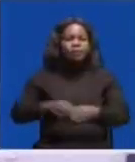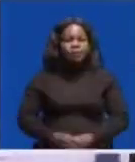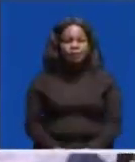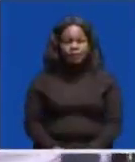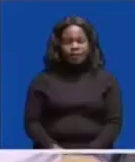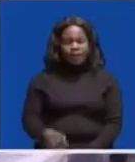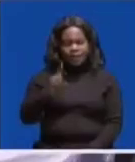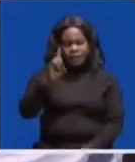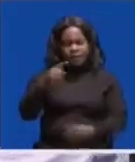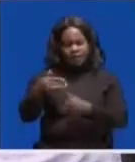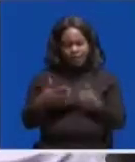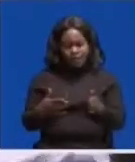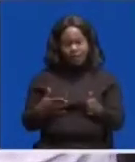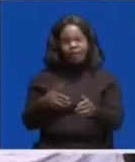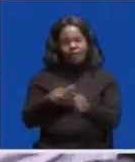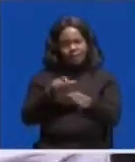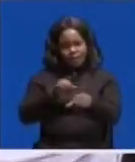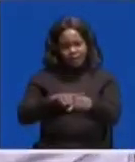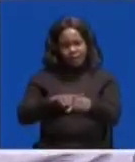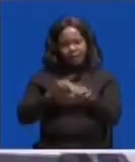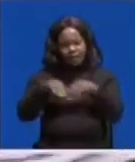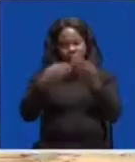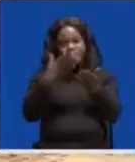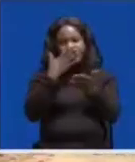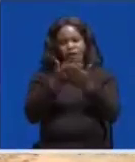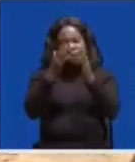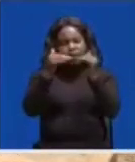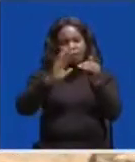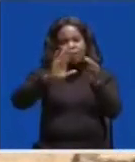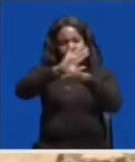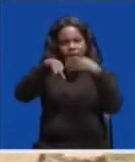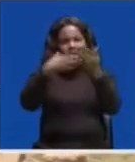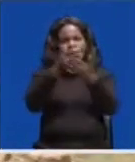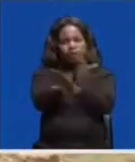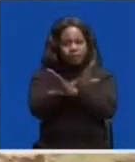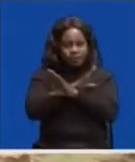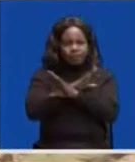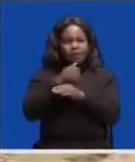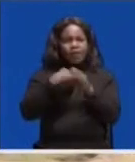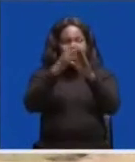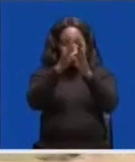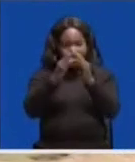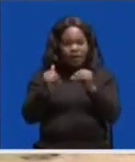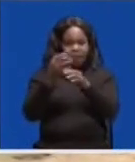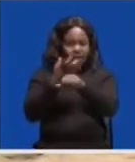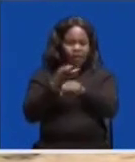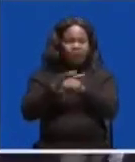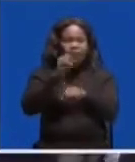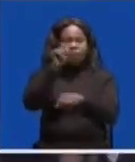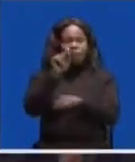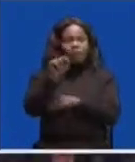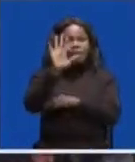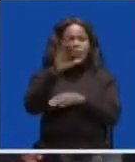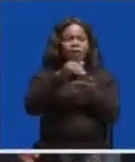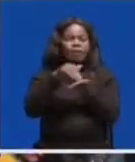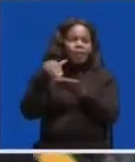One brick at a time in a quest to provide decent housing for all. Zambia is said to have a housing deficit of 1.5 million.